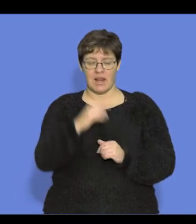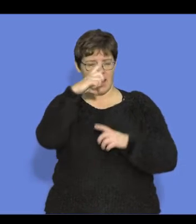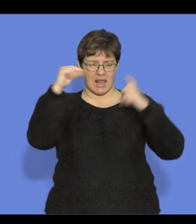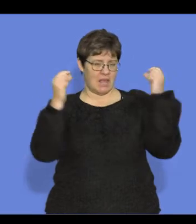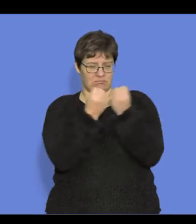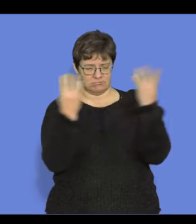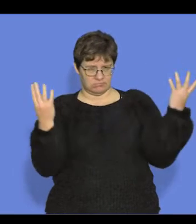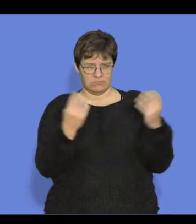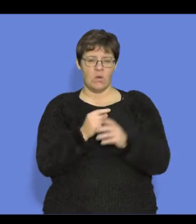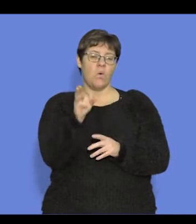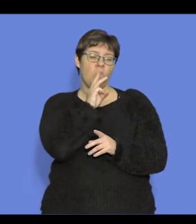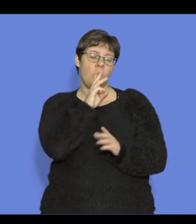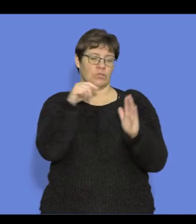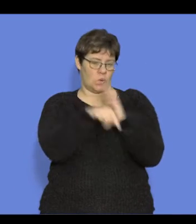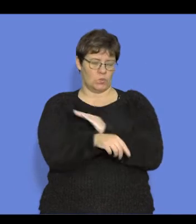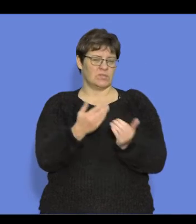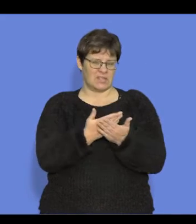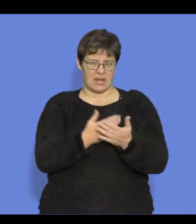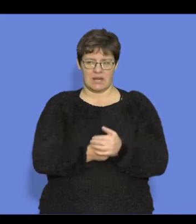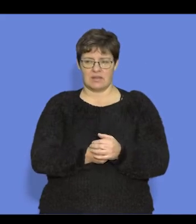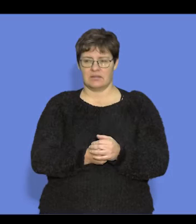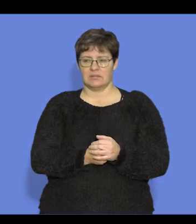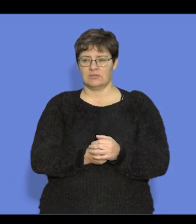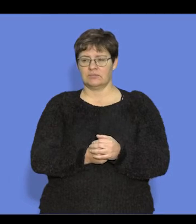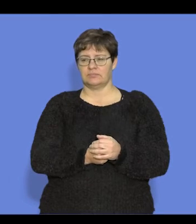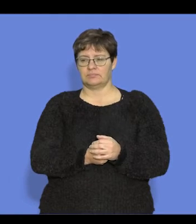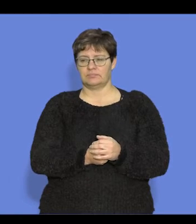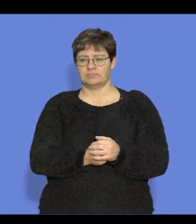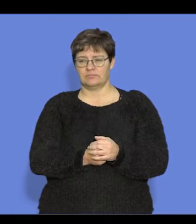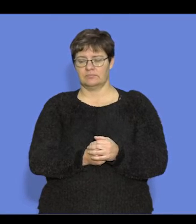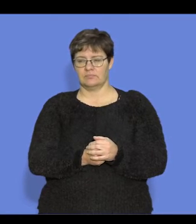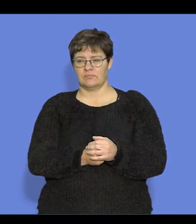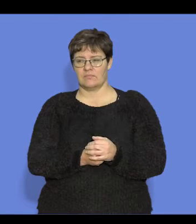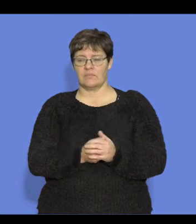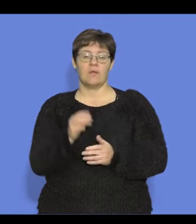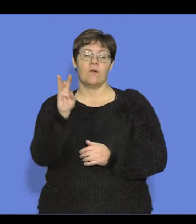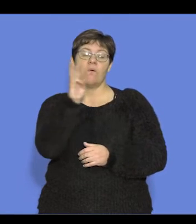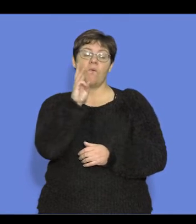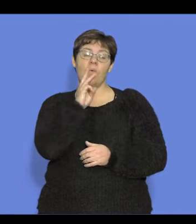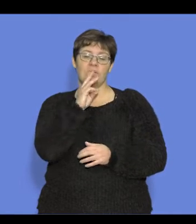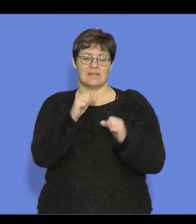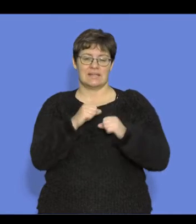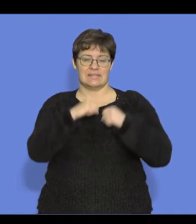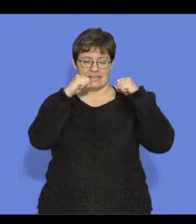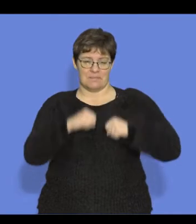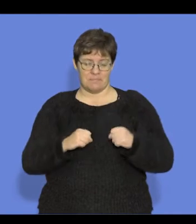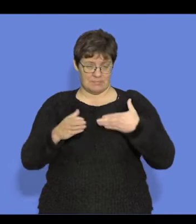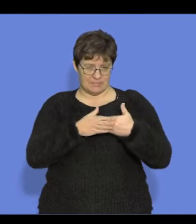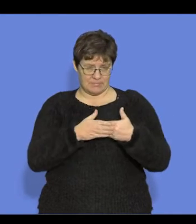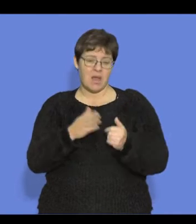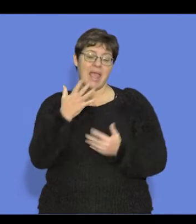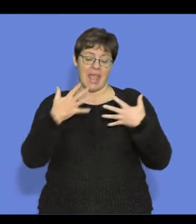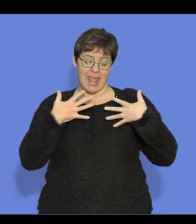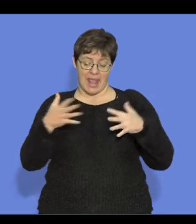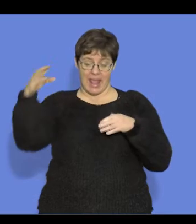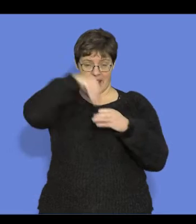lots of water. It's set up in a watertight system. No air can get in, so